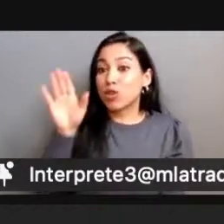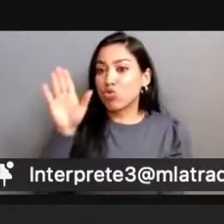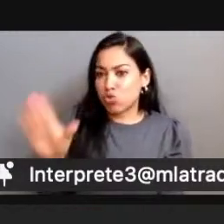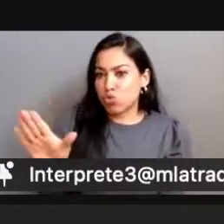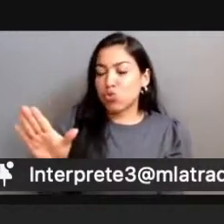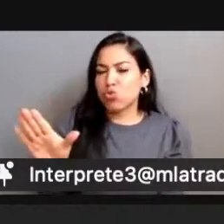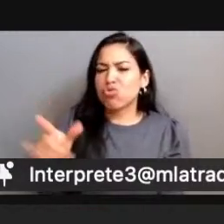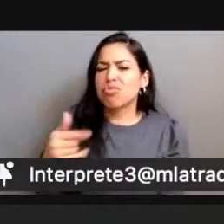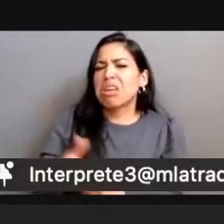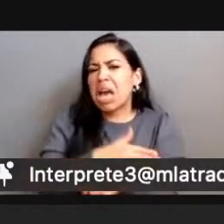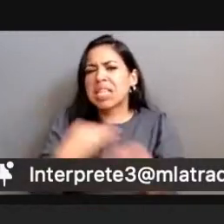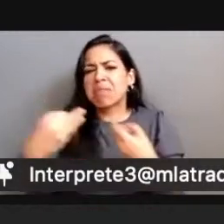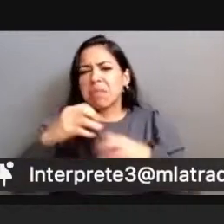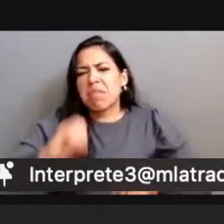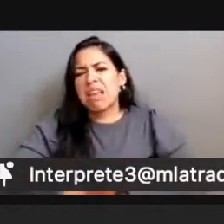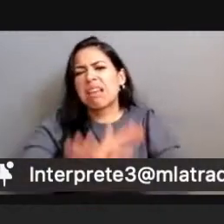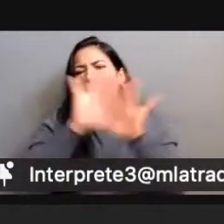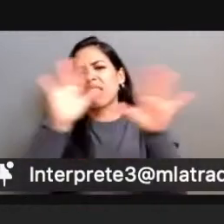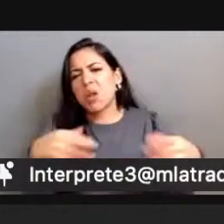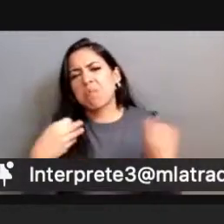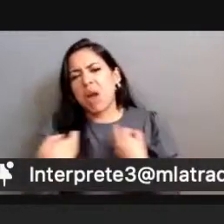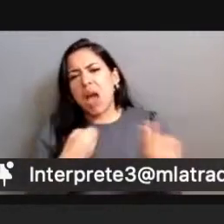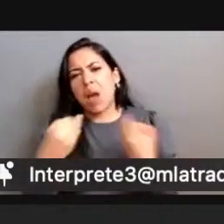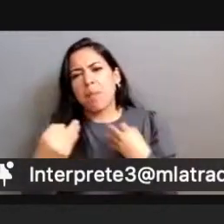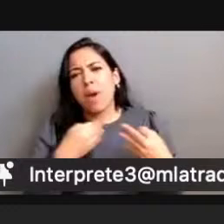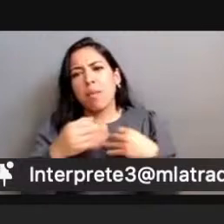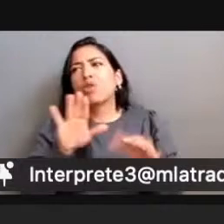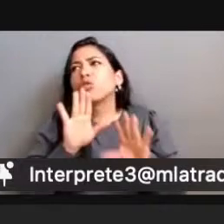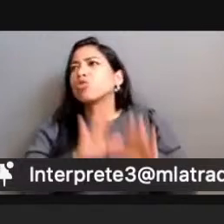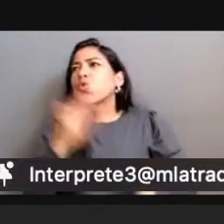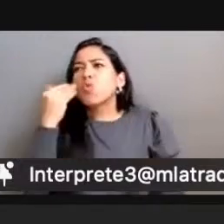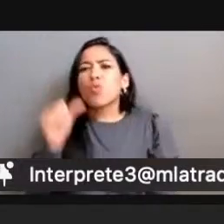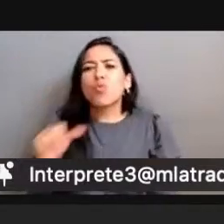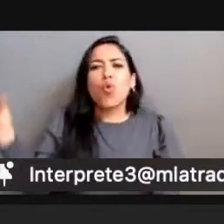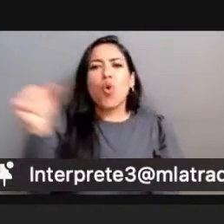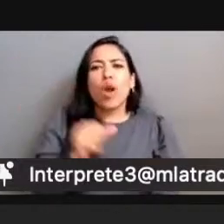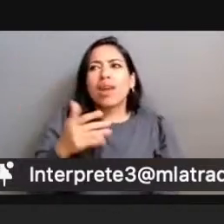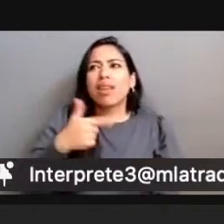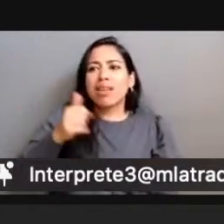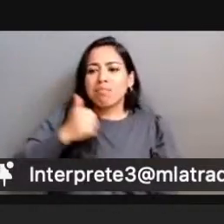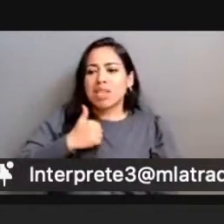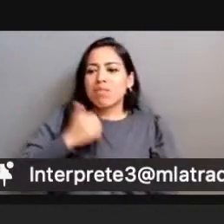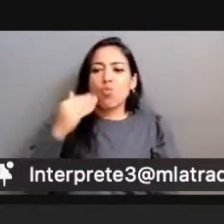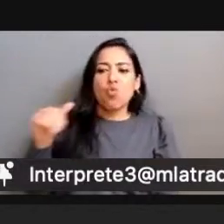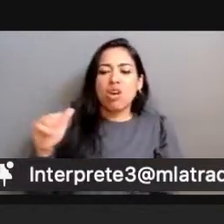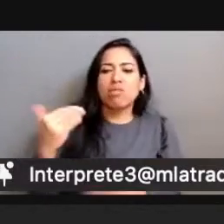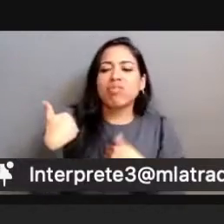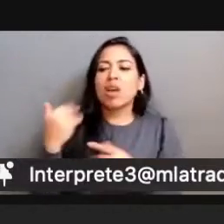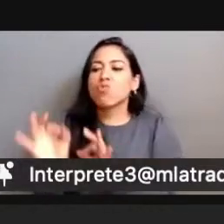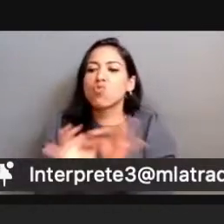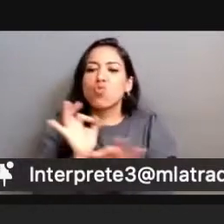has illustrated us very clearly on the role of women as caregivers,